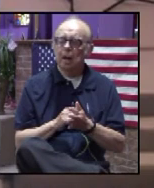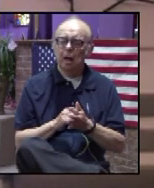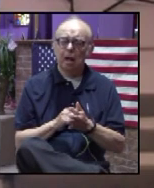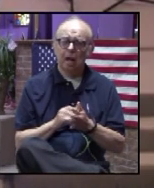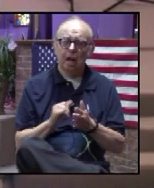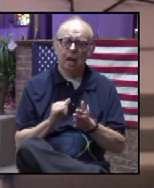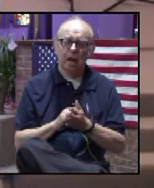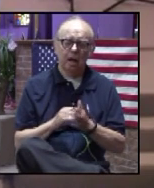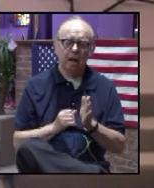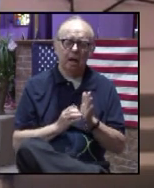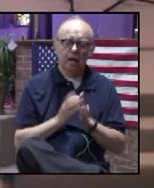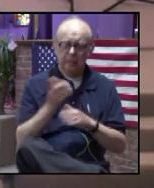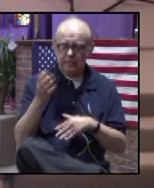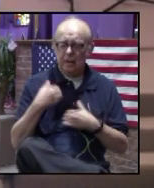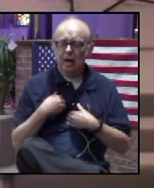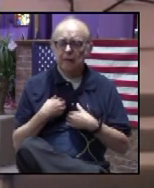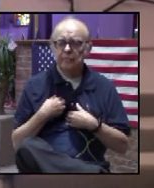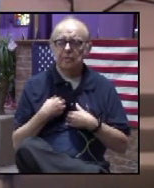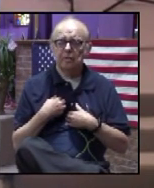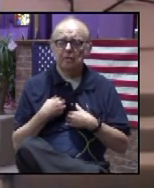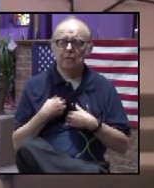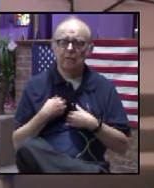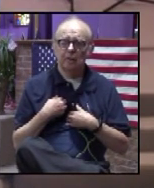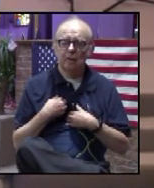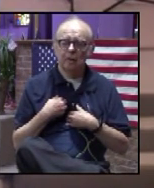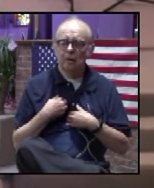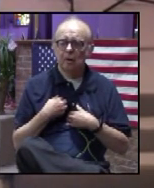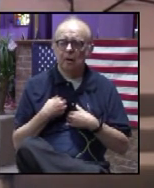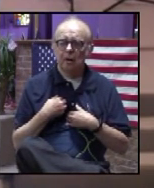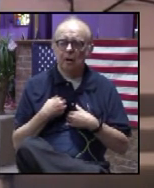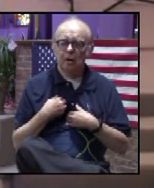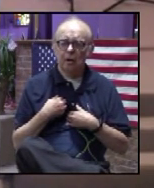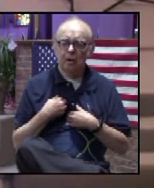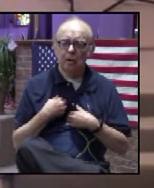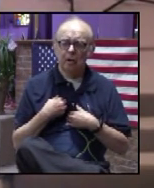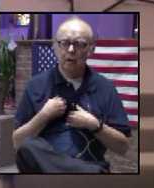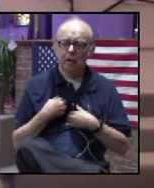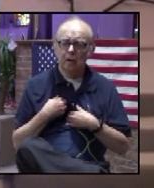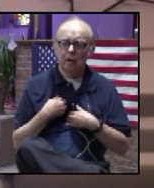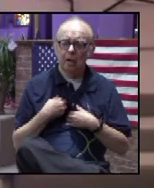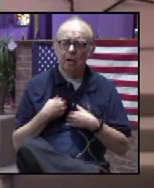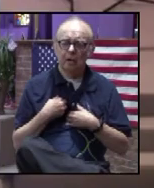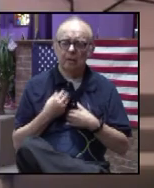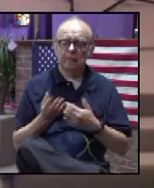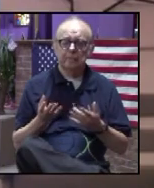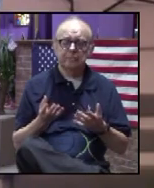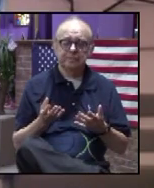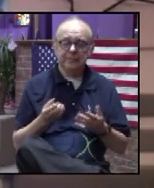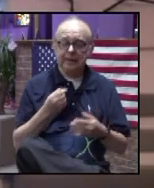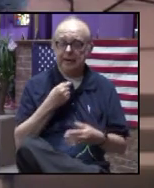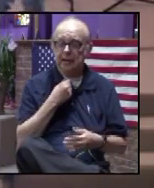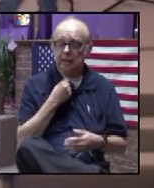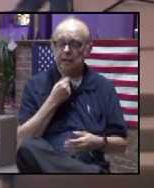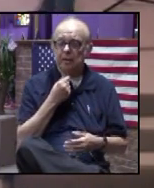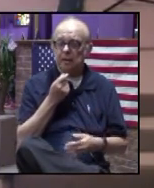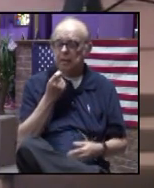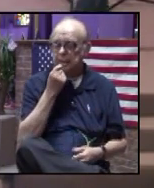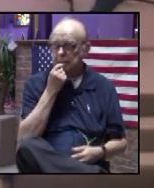the cancer that you have, that's another reason why I can't hear,